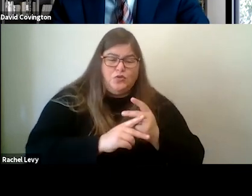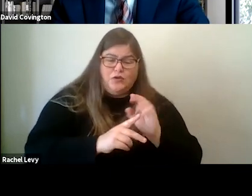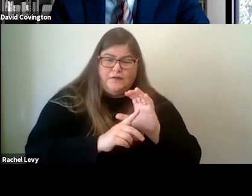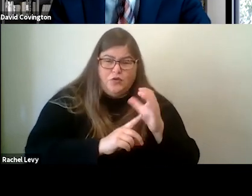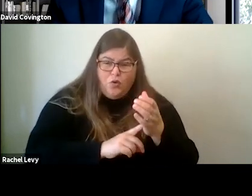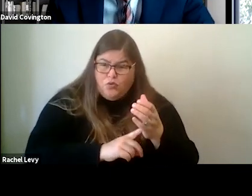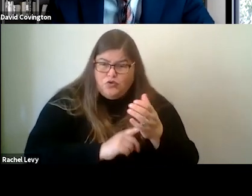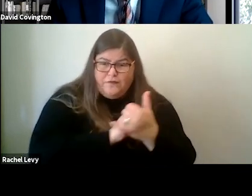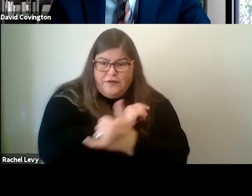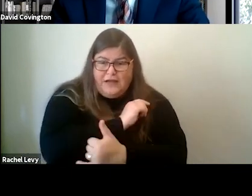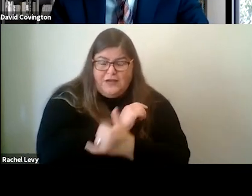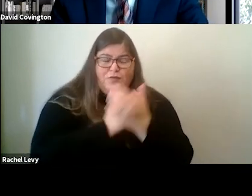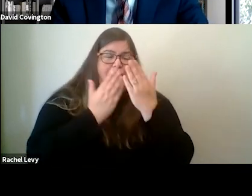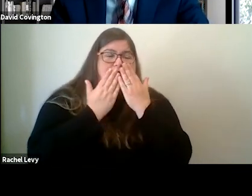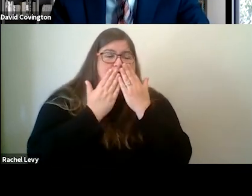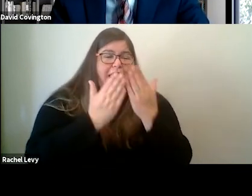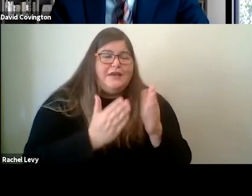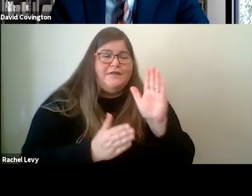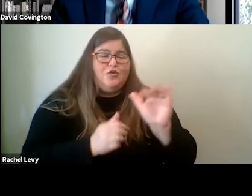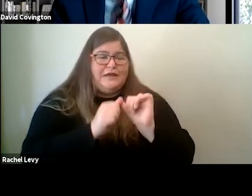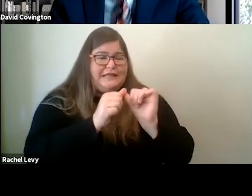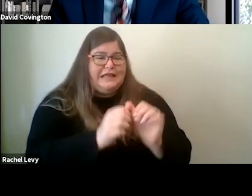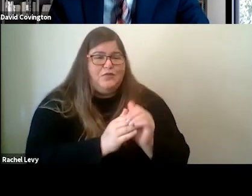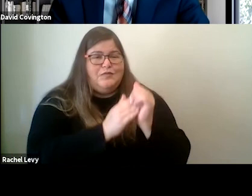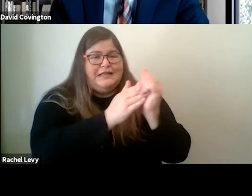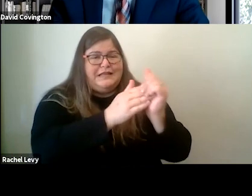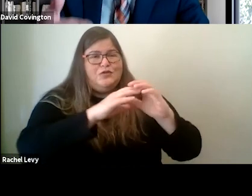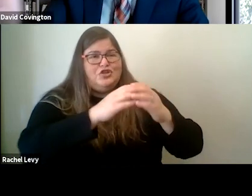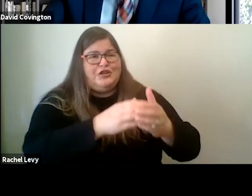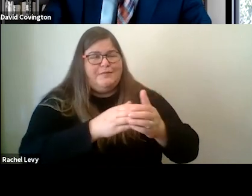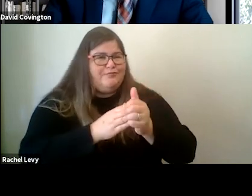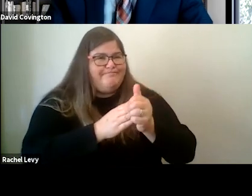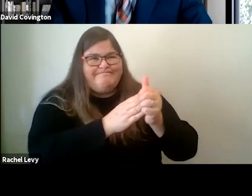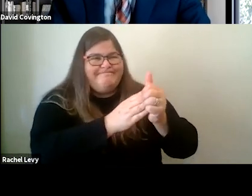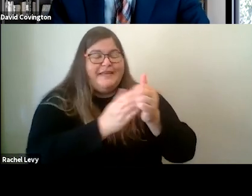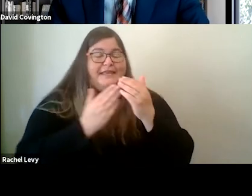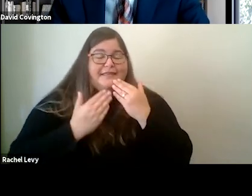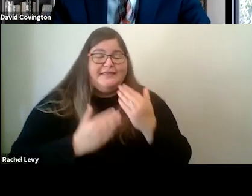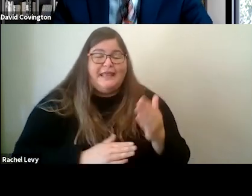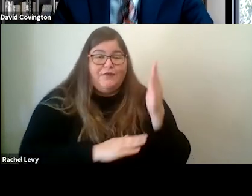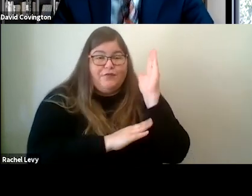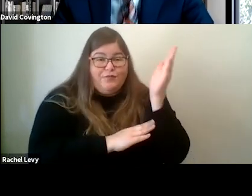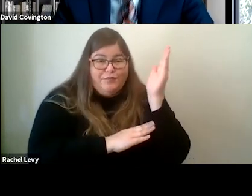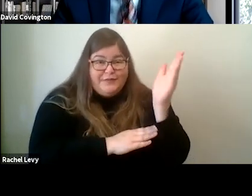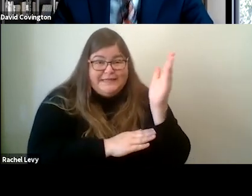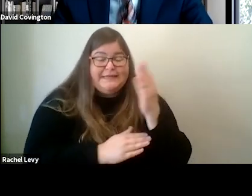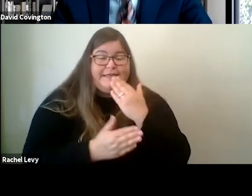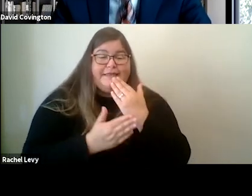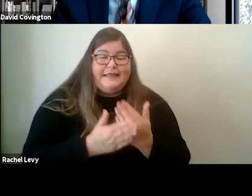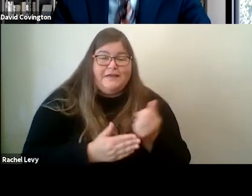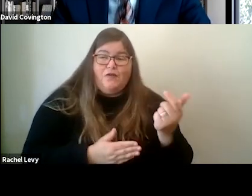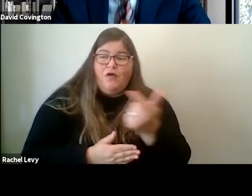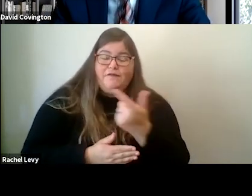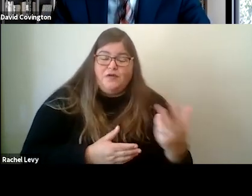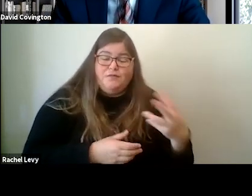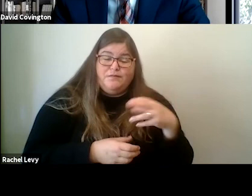country. Thank you for your continued leadership and for presenting, and for all of you who attended and took part